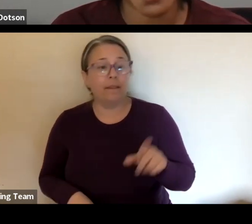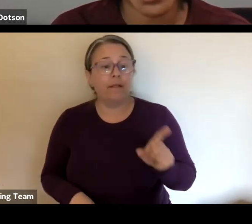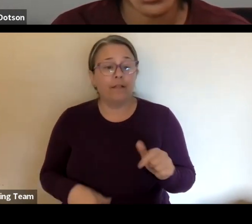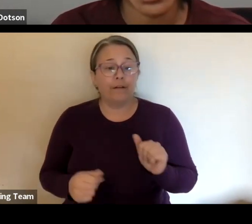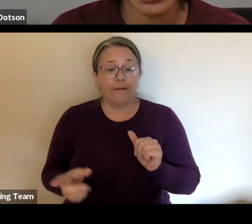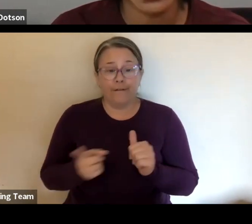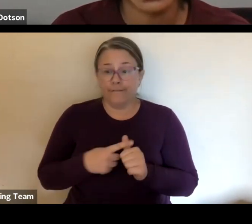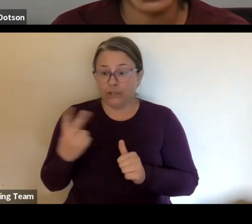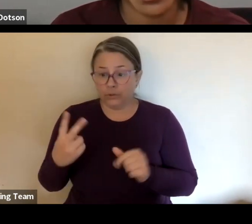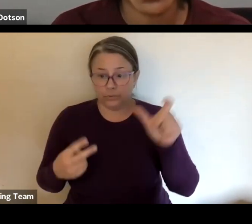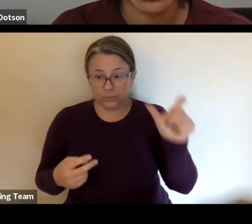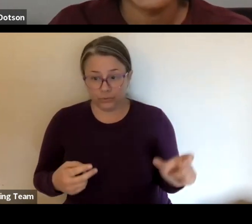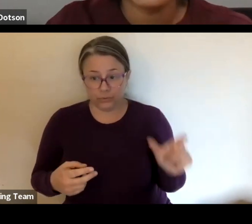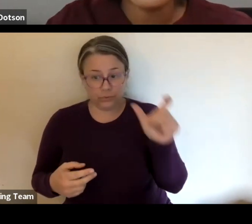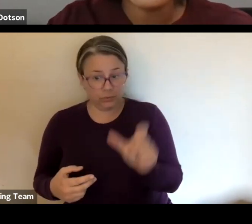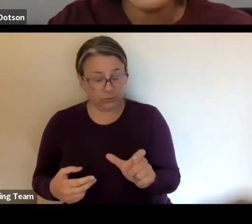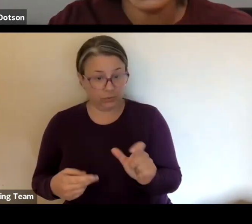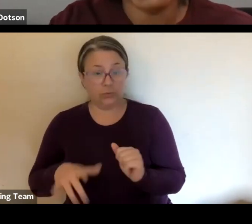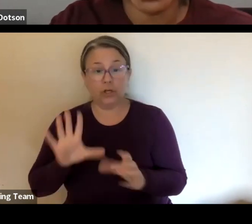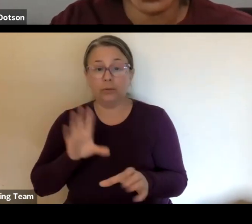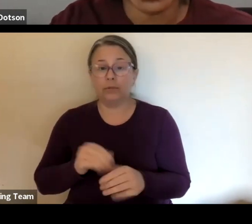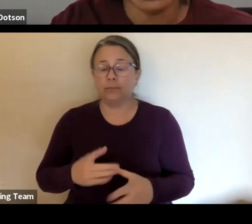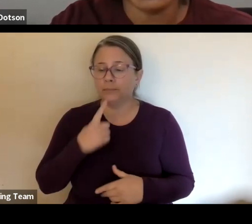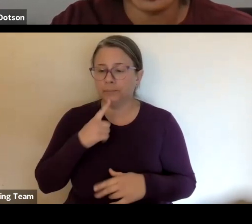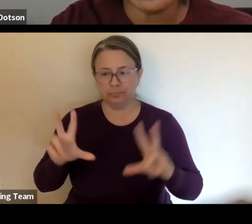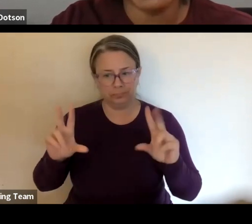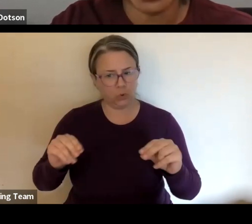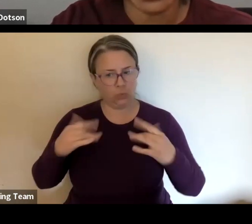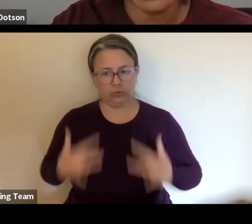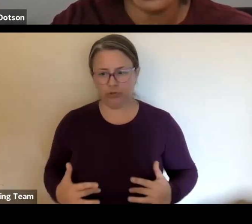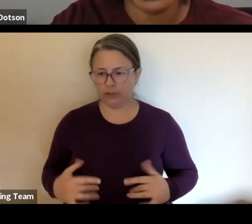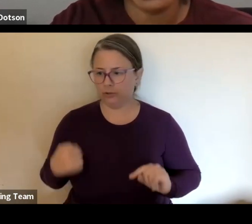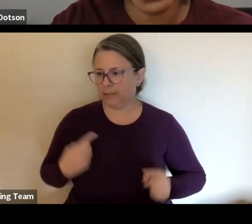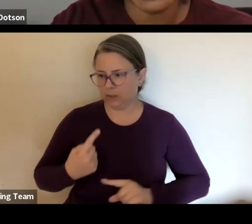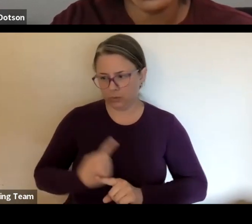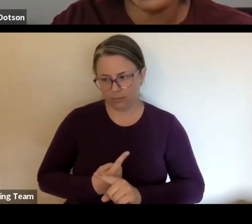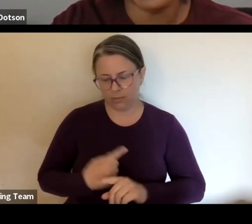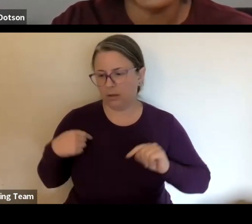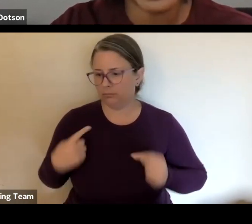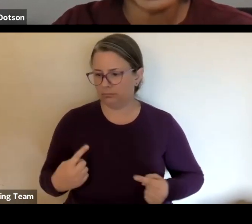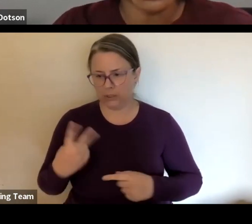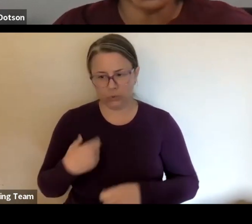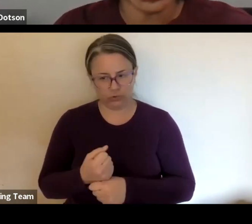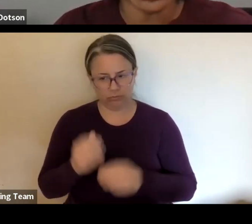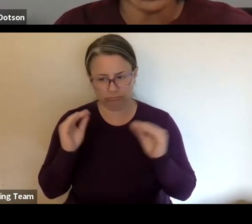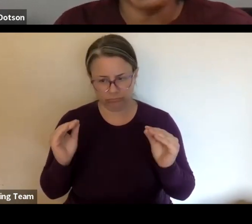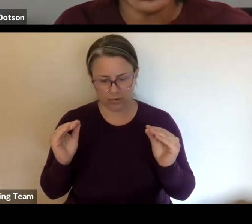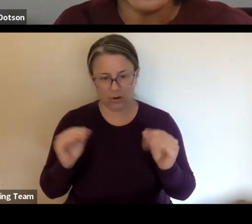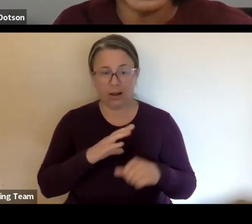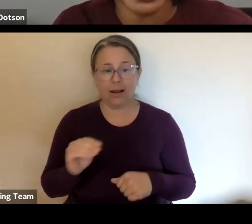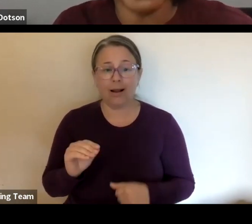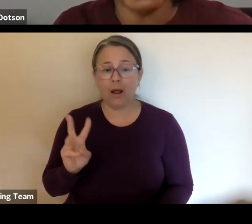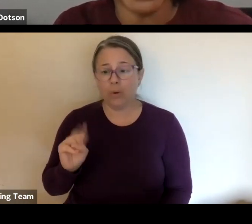they had a low burden of white matter hyperintensities. The second bar or set of bars